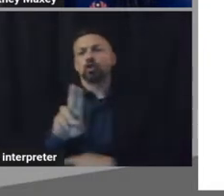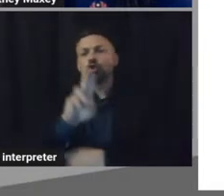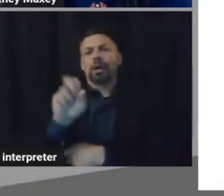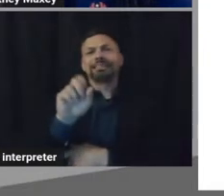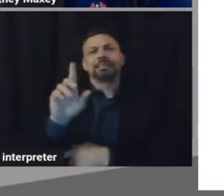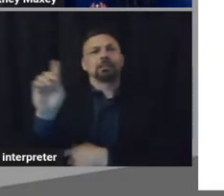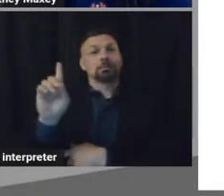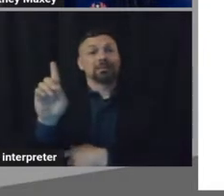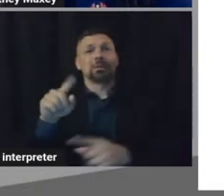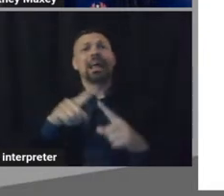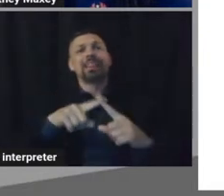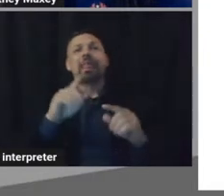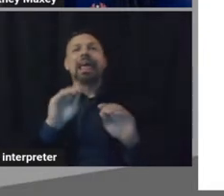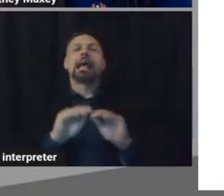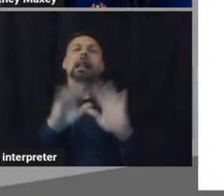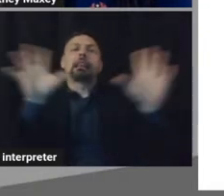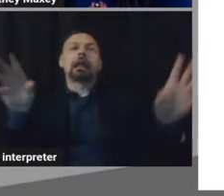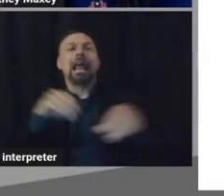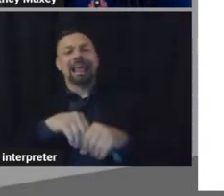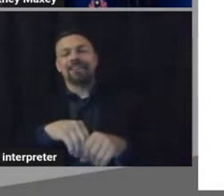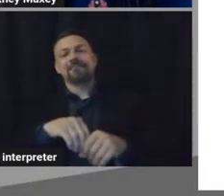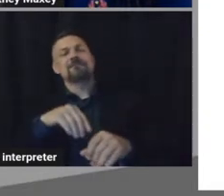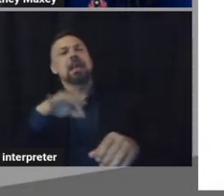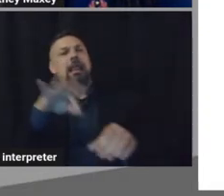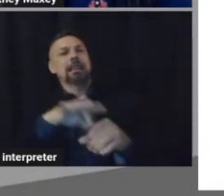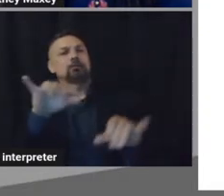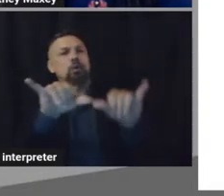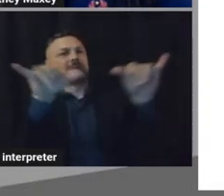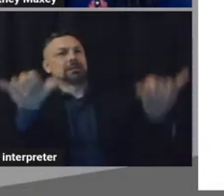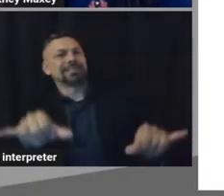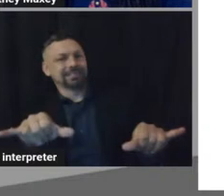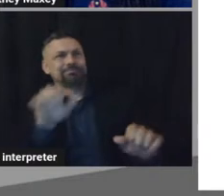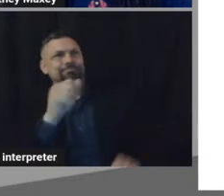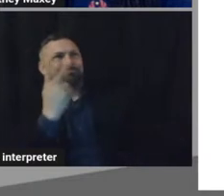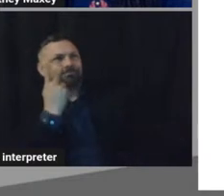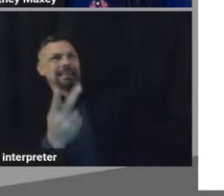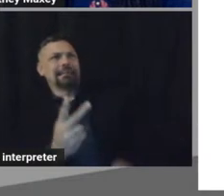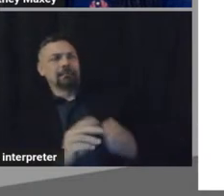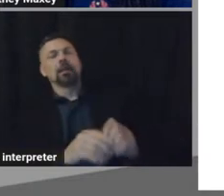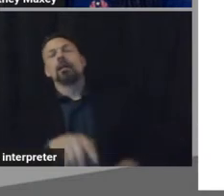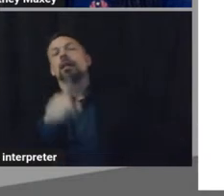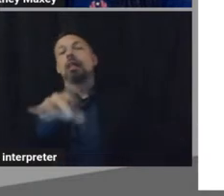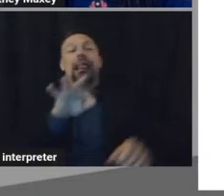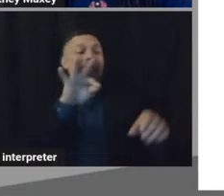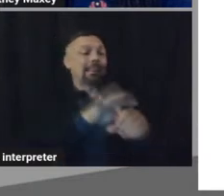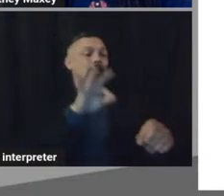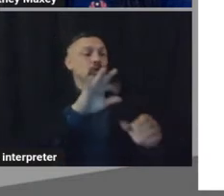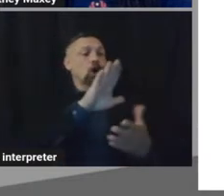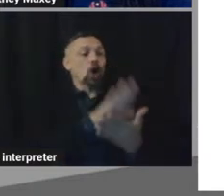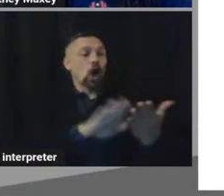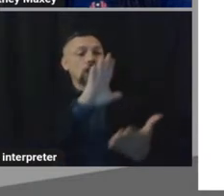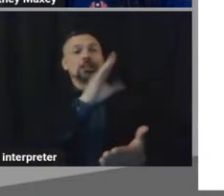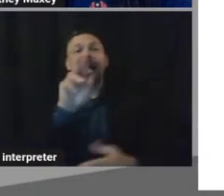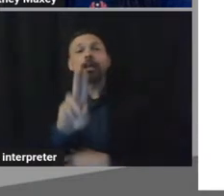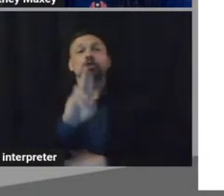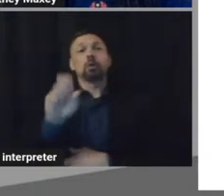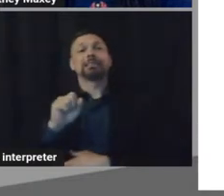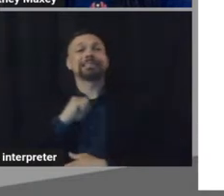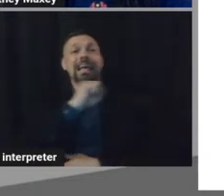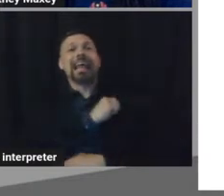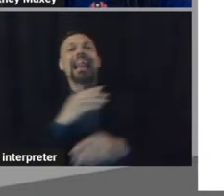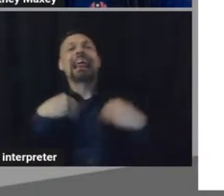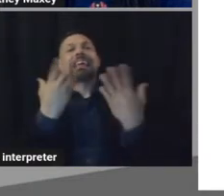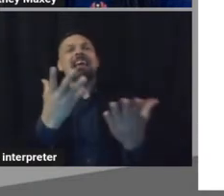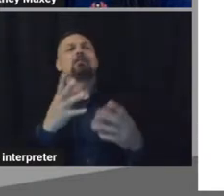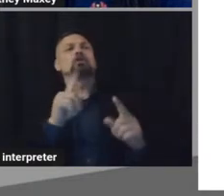in the structure of the electoral system. The Electoral College and the US Senate give undue power to